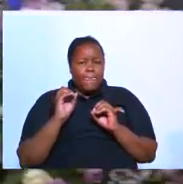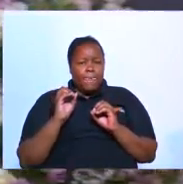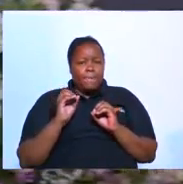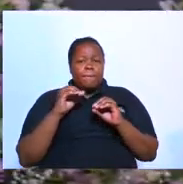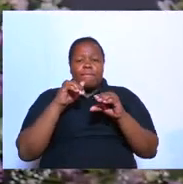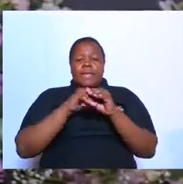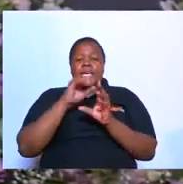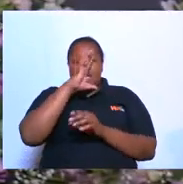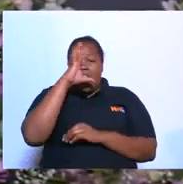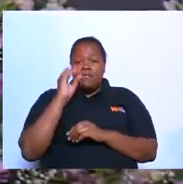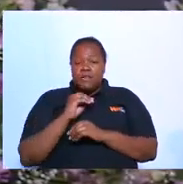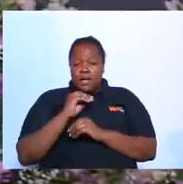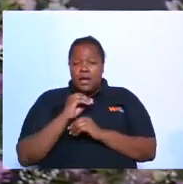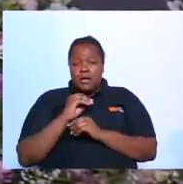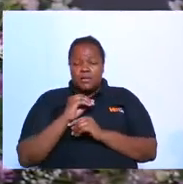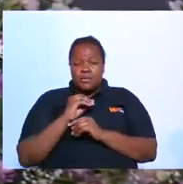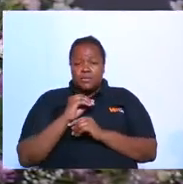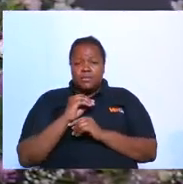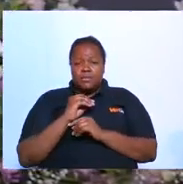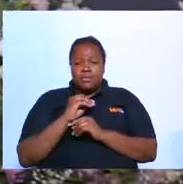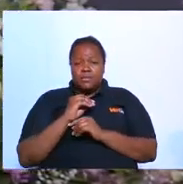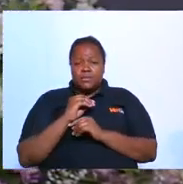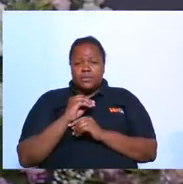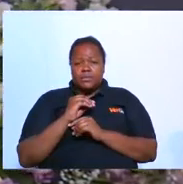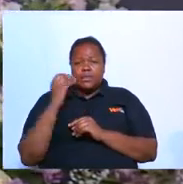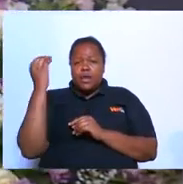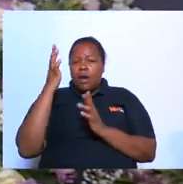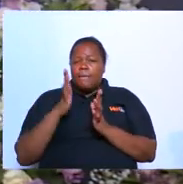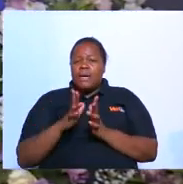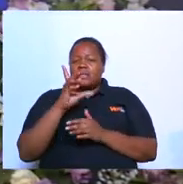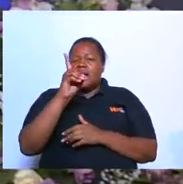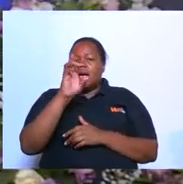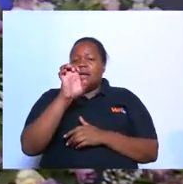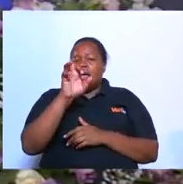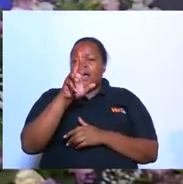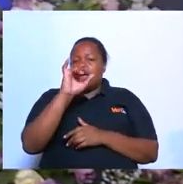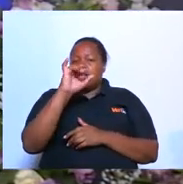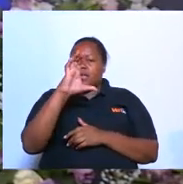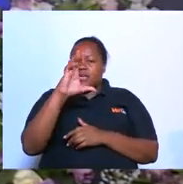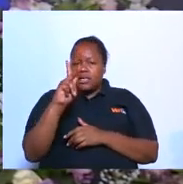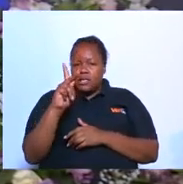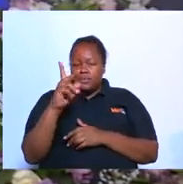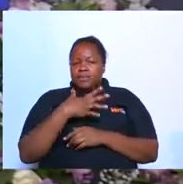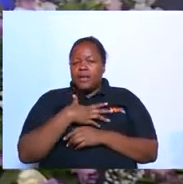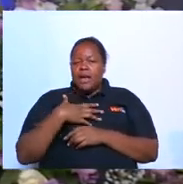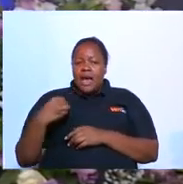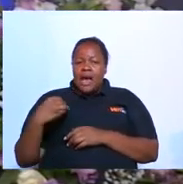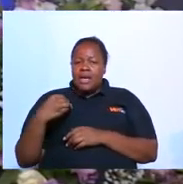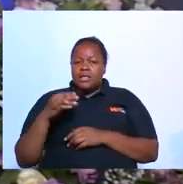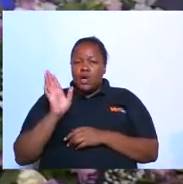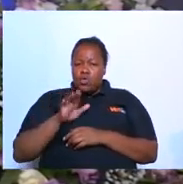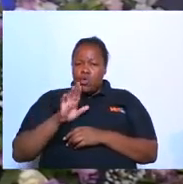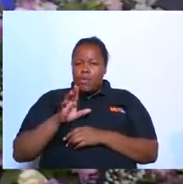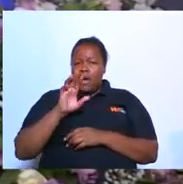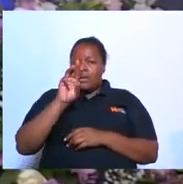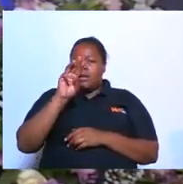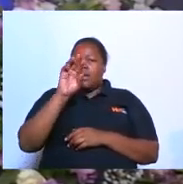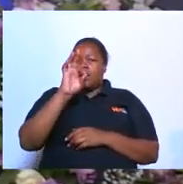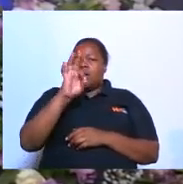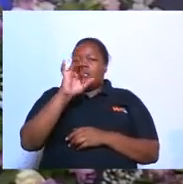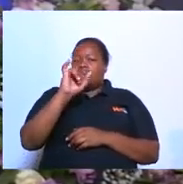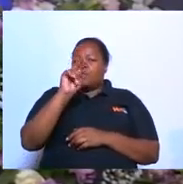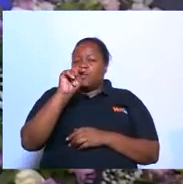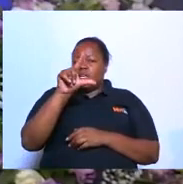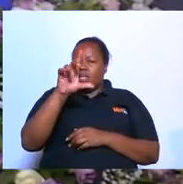in Africa Pastor Derek and Mrs Finley in Africa